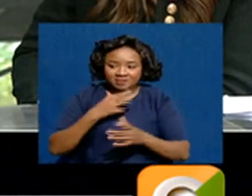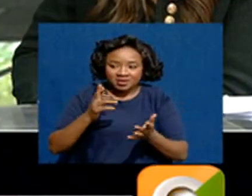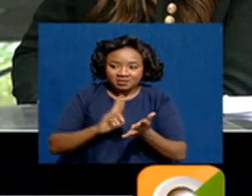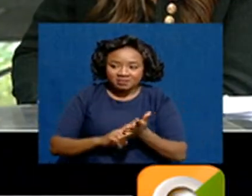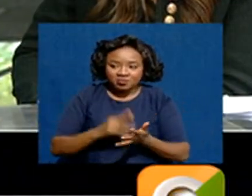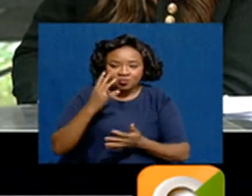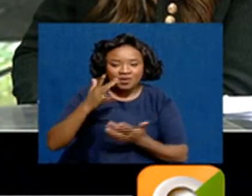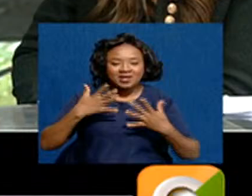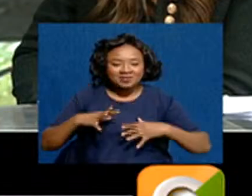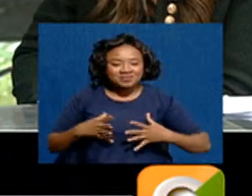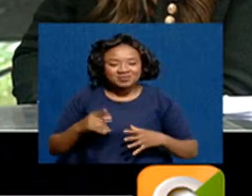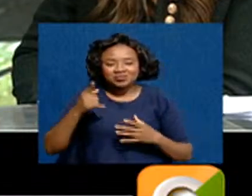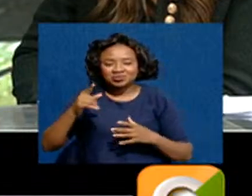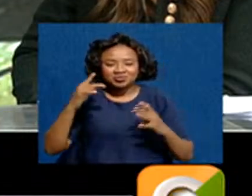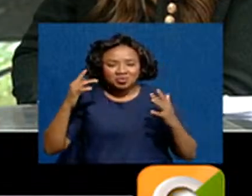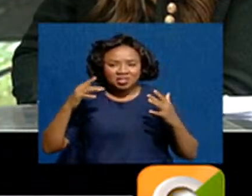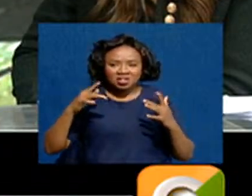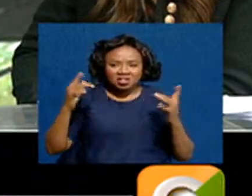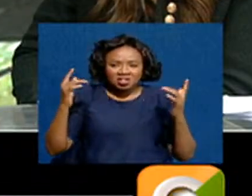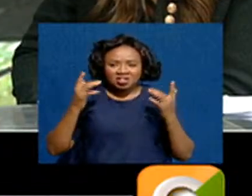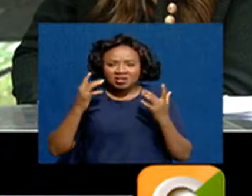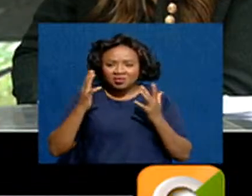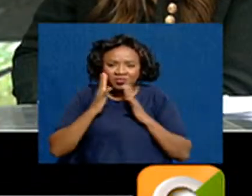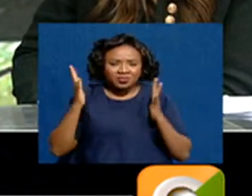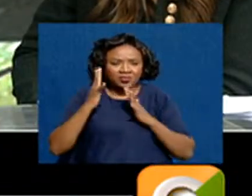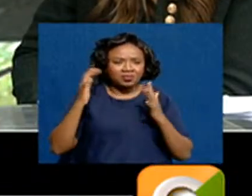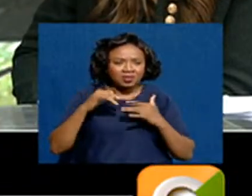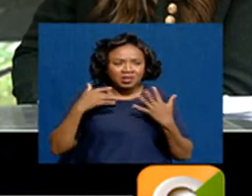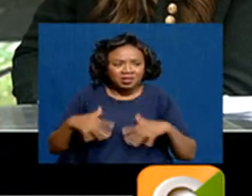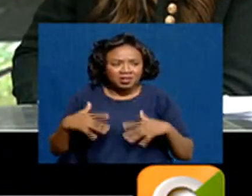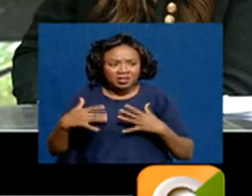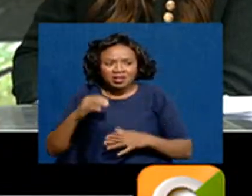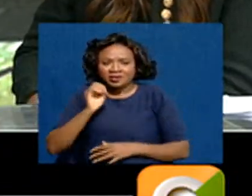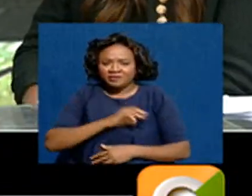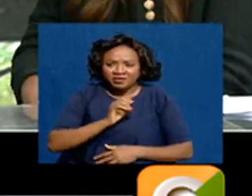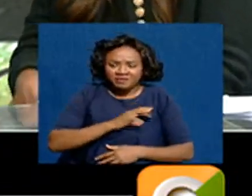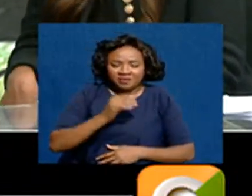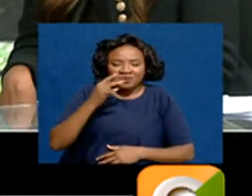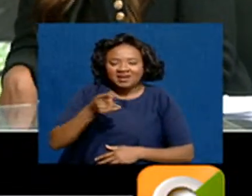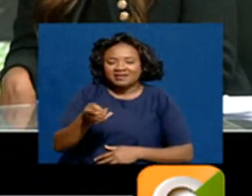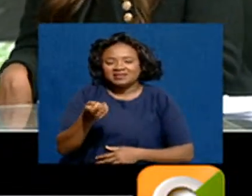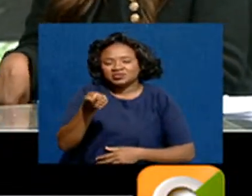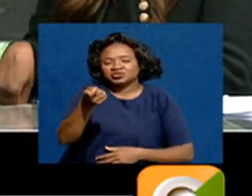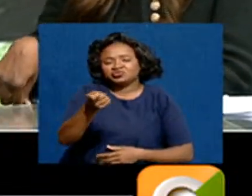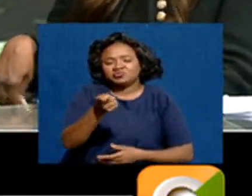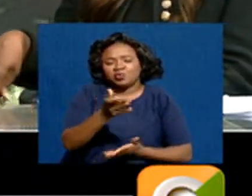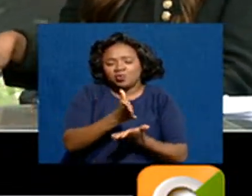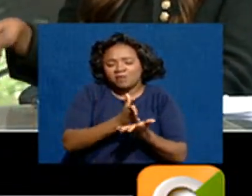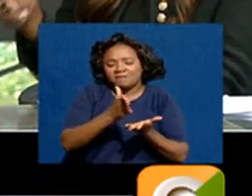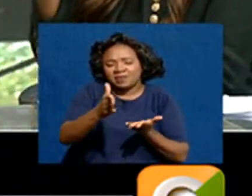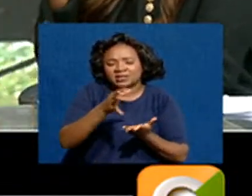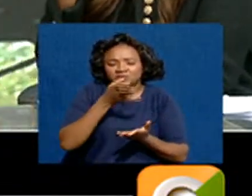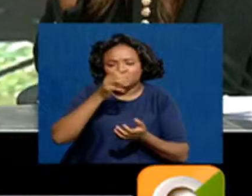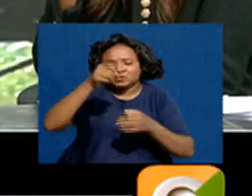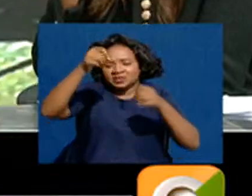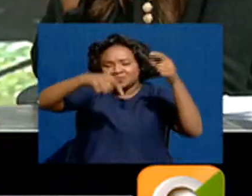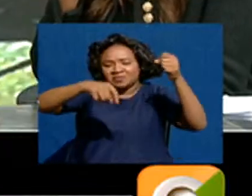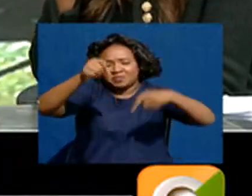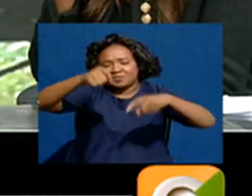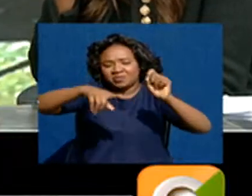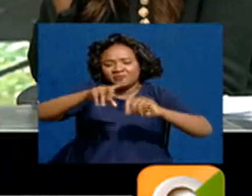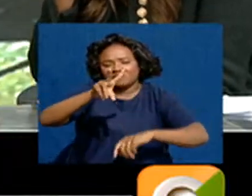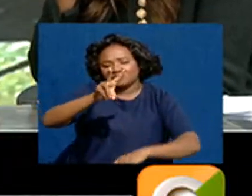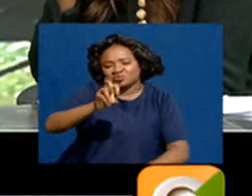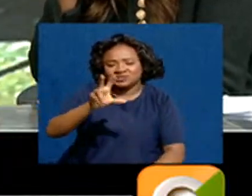being hyperbolic. This was just a small section where water came in for about 20 to 30 minutes, and it